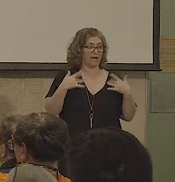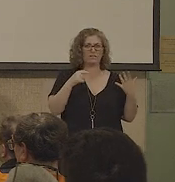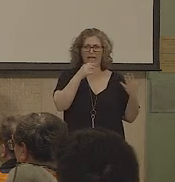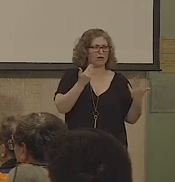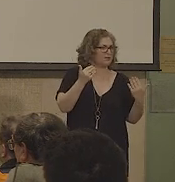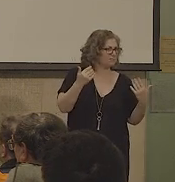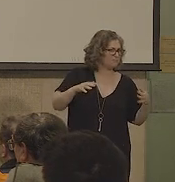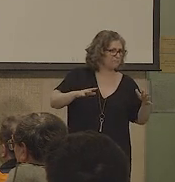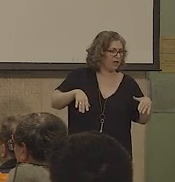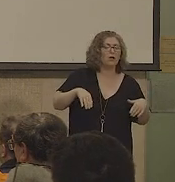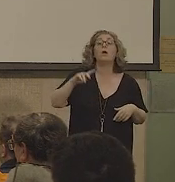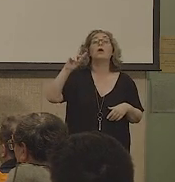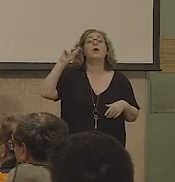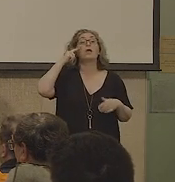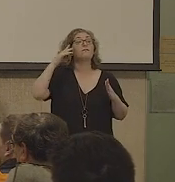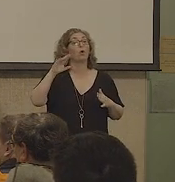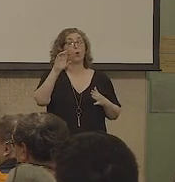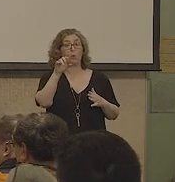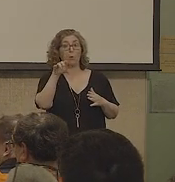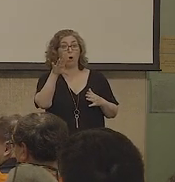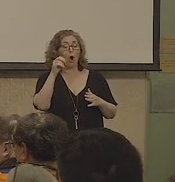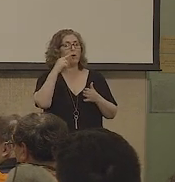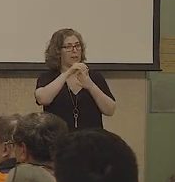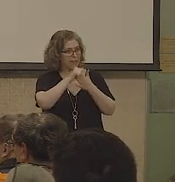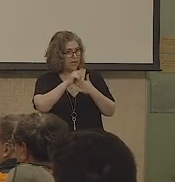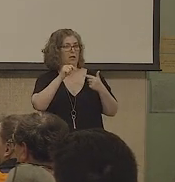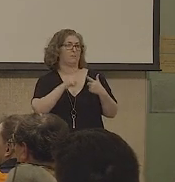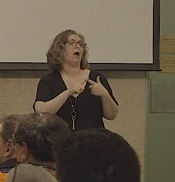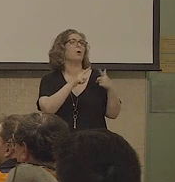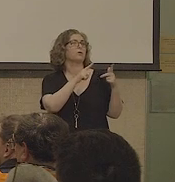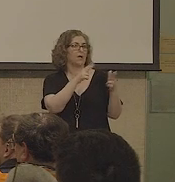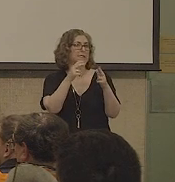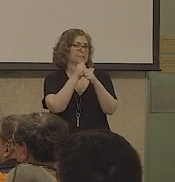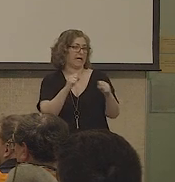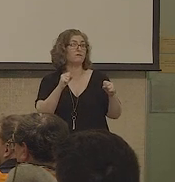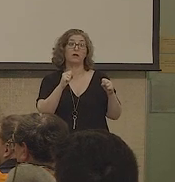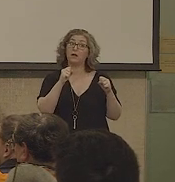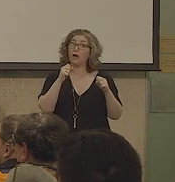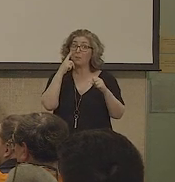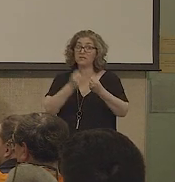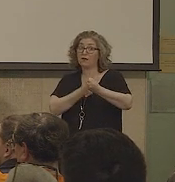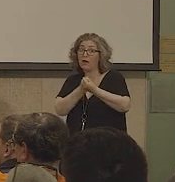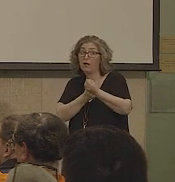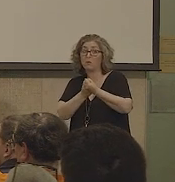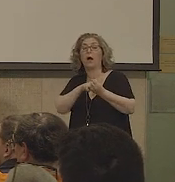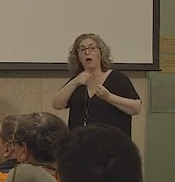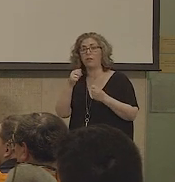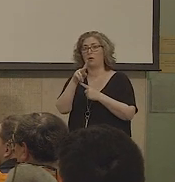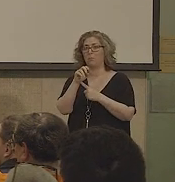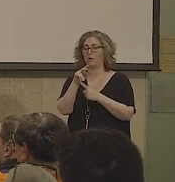Cuomo has taken a lead on gun safety legislation in part due to the tremendous advocacy work of another Parkland